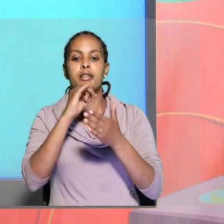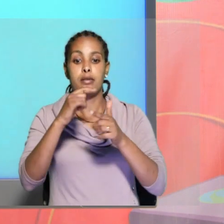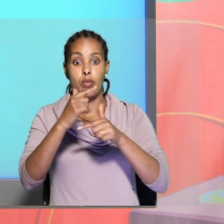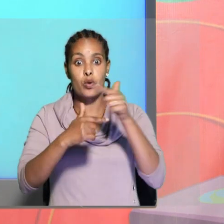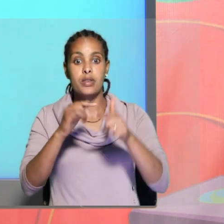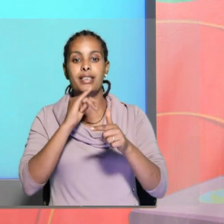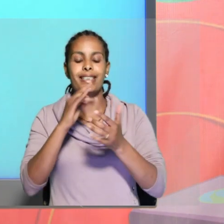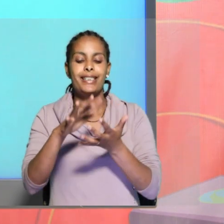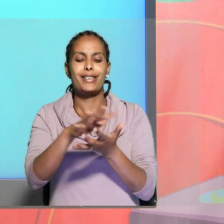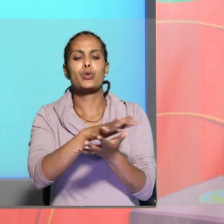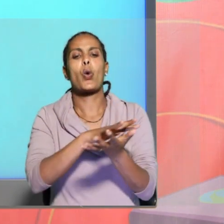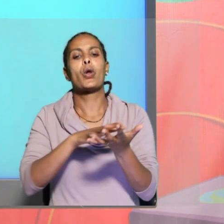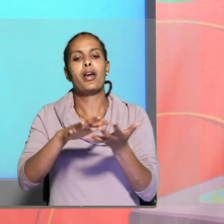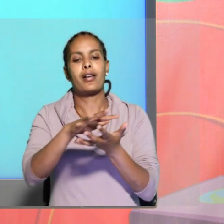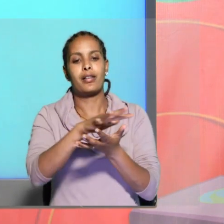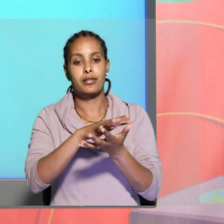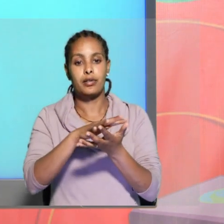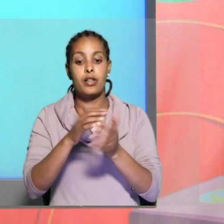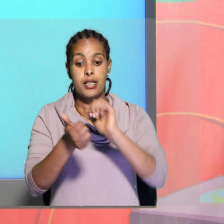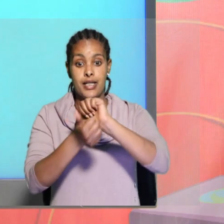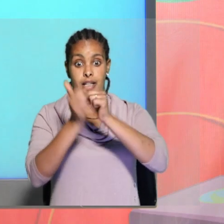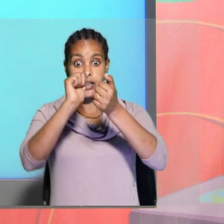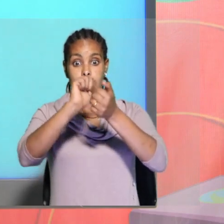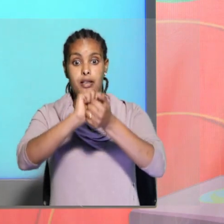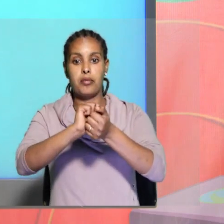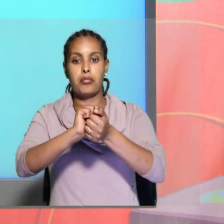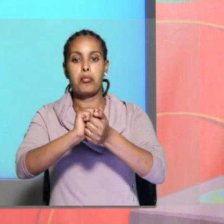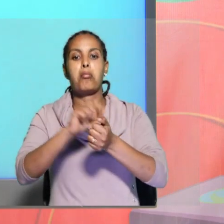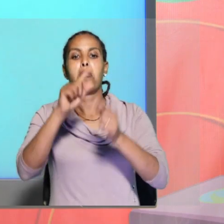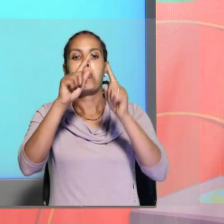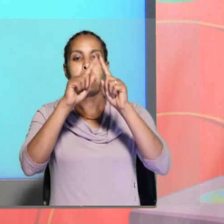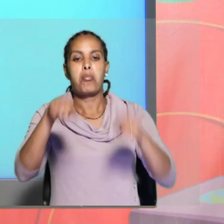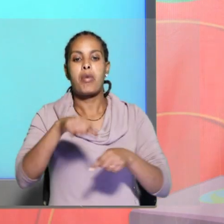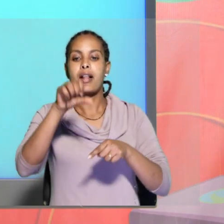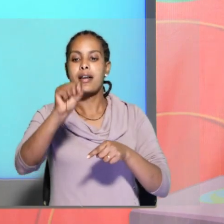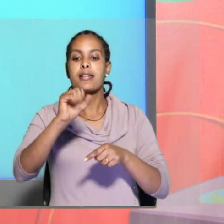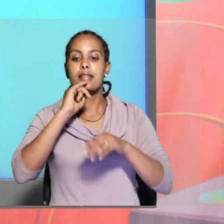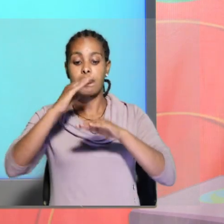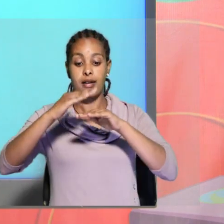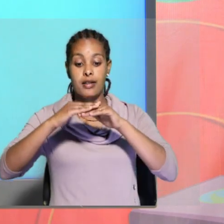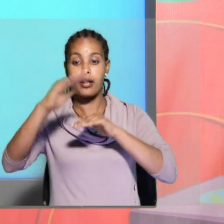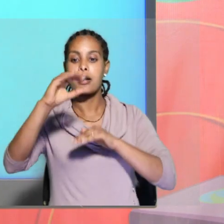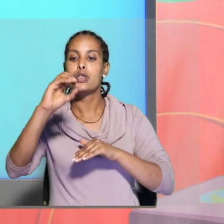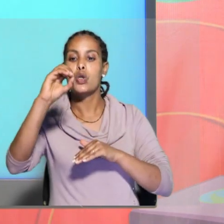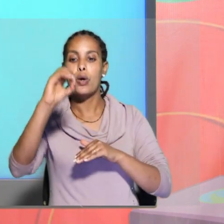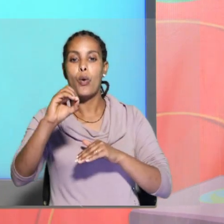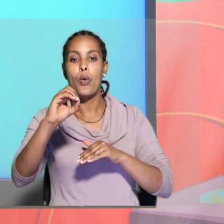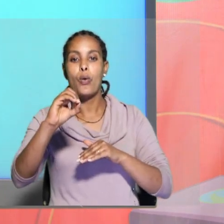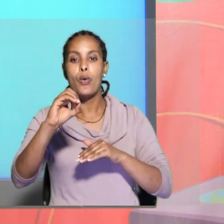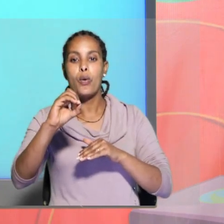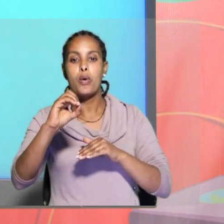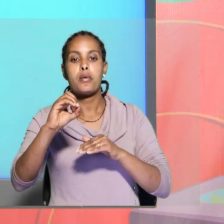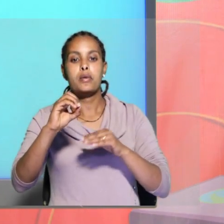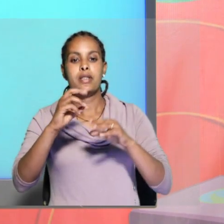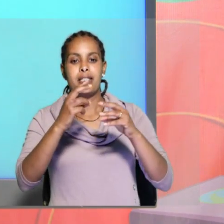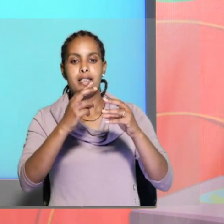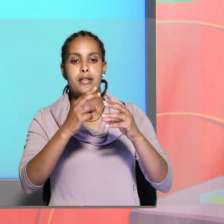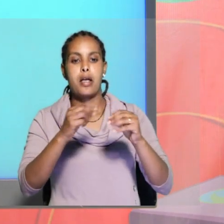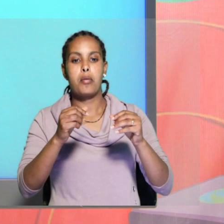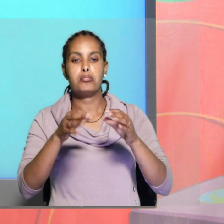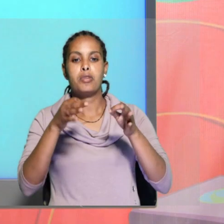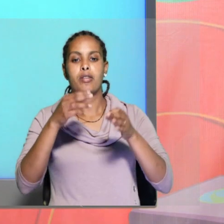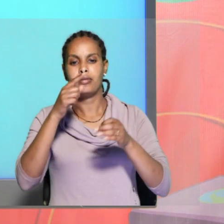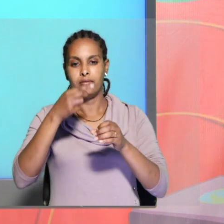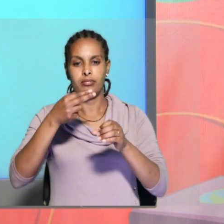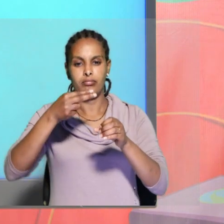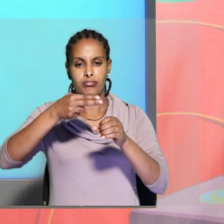is disordered. The change in entropy, delta S is greater than 0. Sublimation of